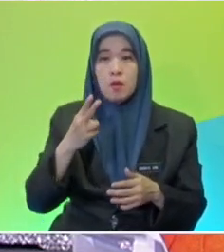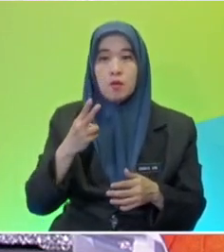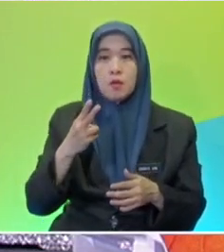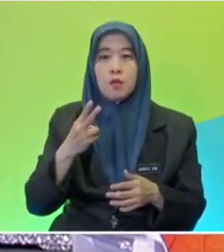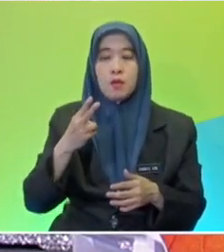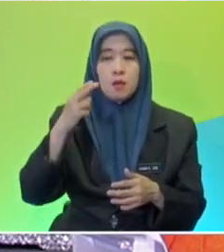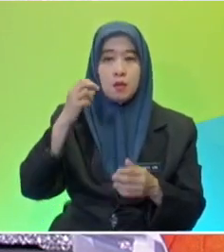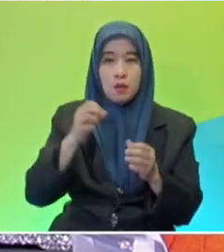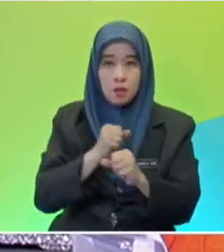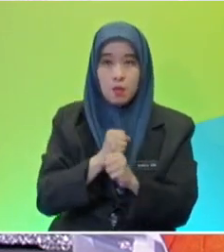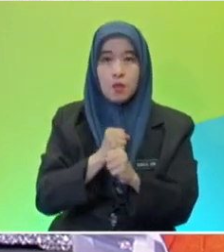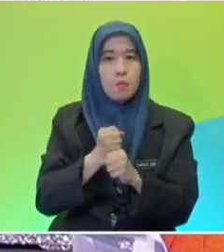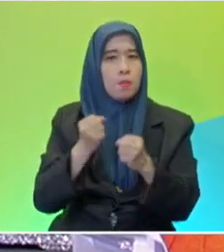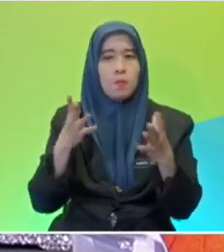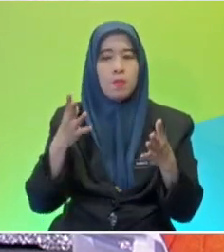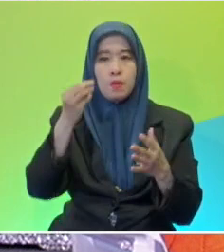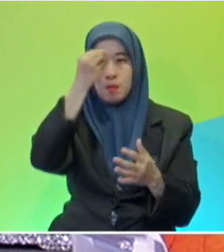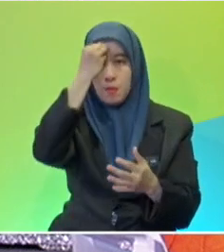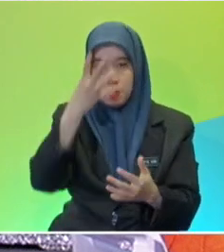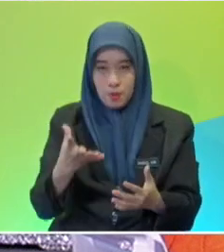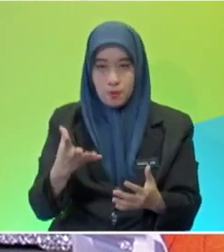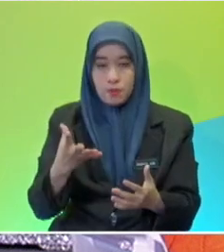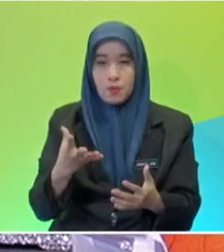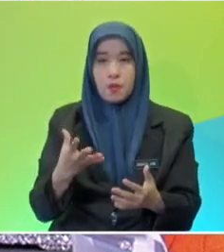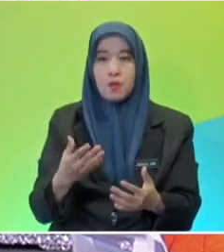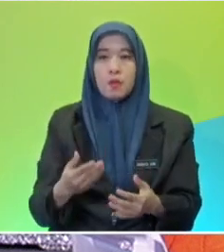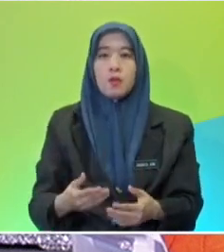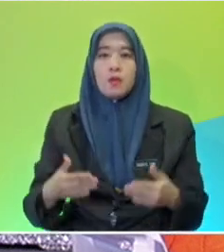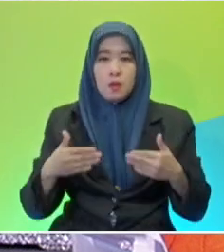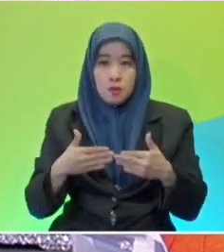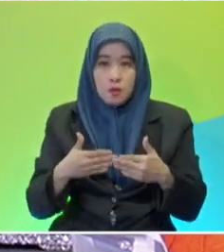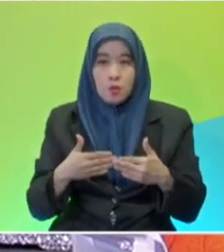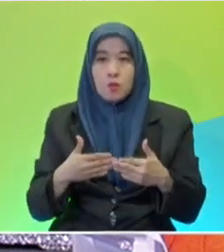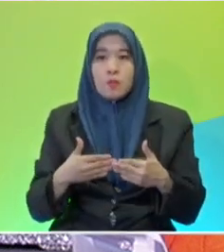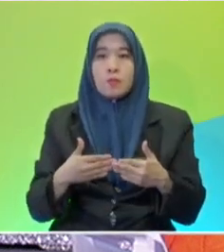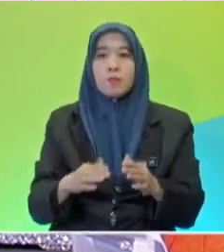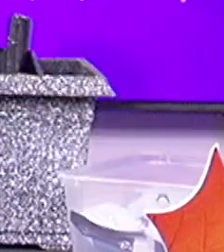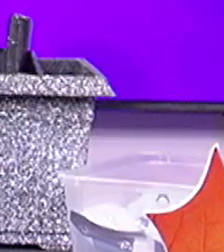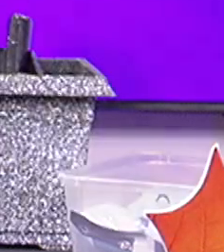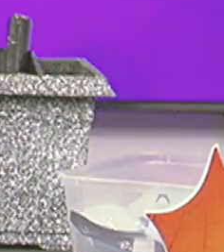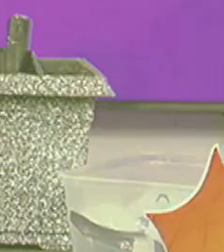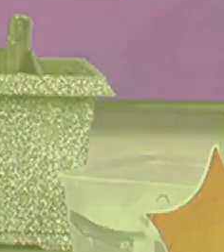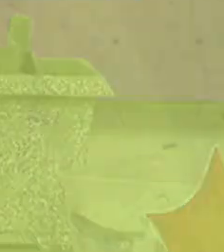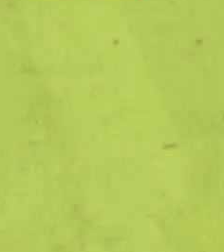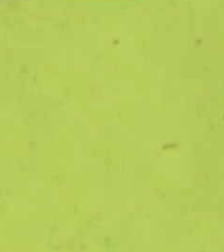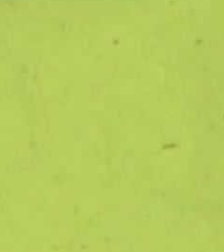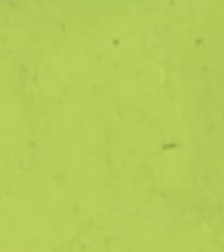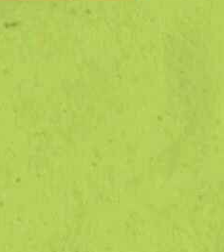But don't go anywhere, we're going to take a short break. Back to you after this on EduwebTV KPM.